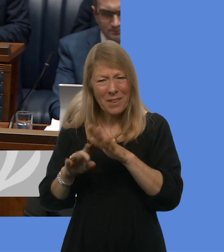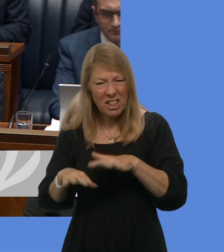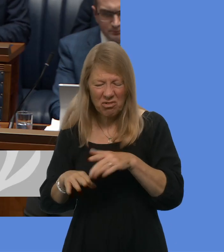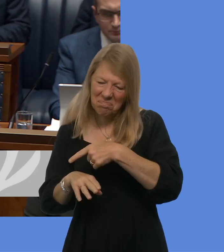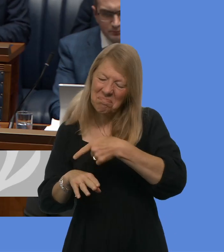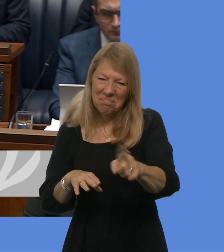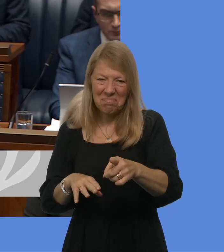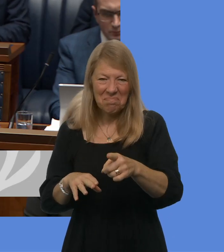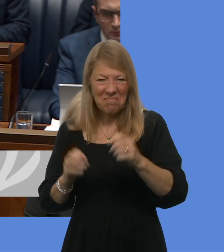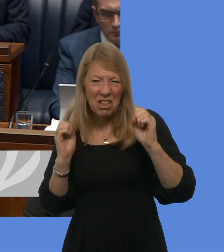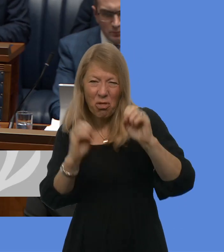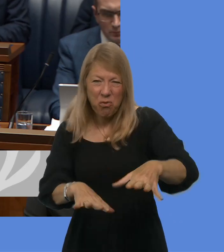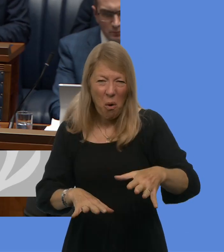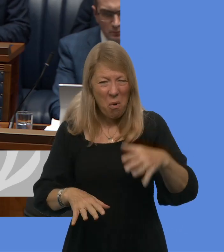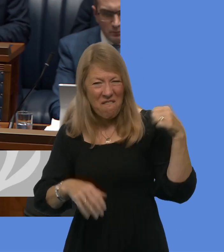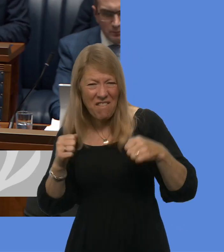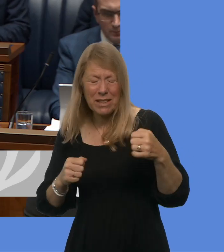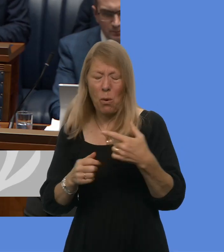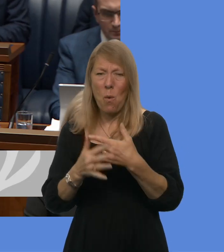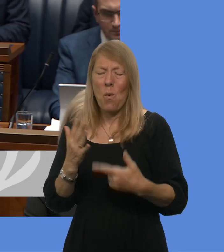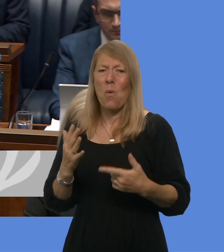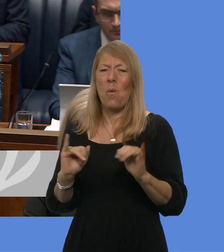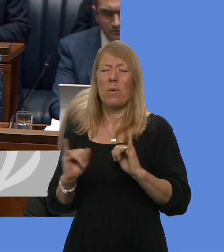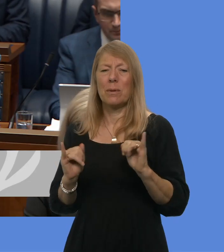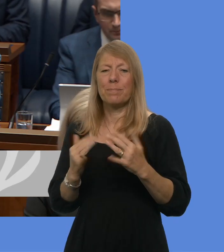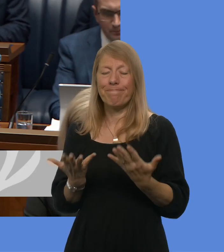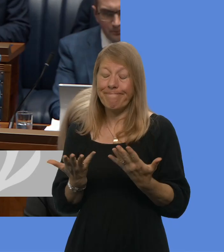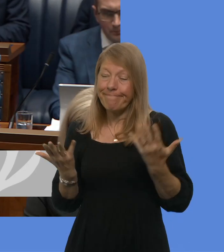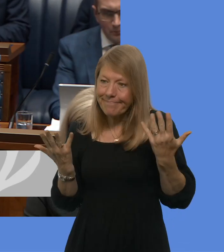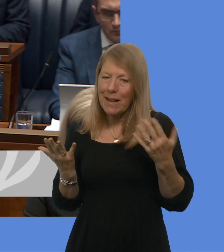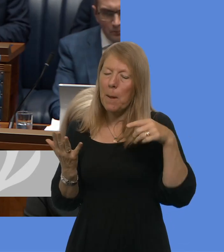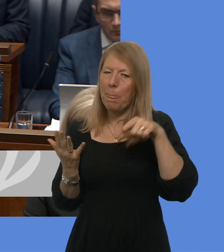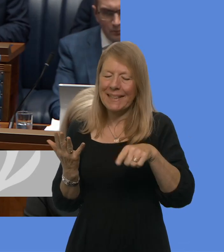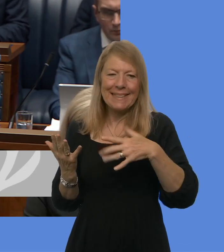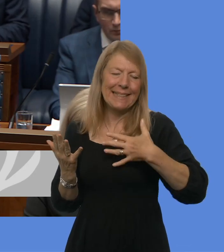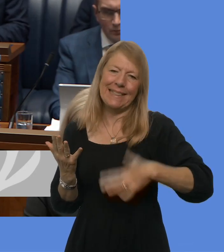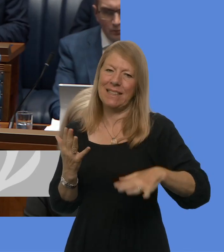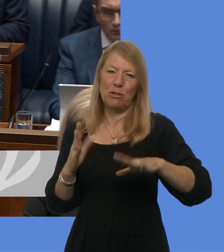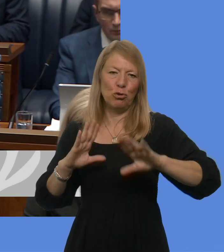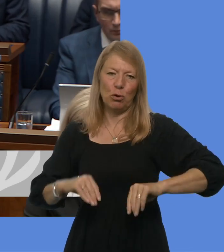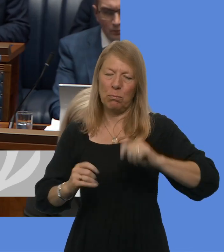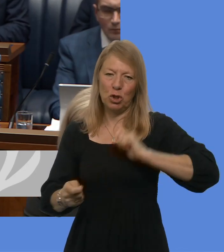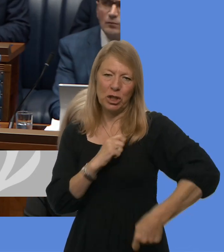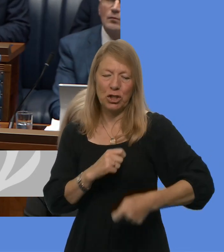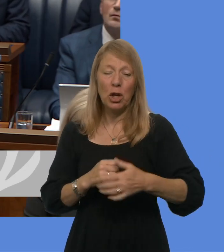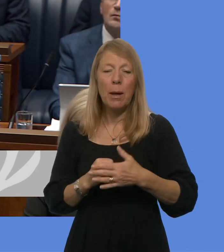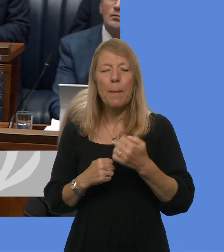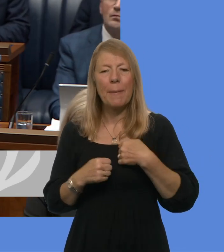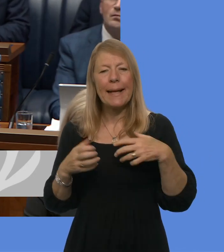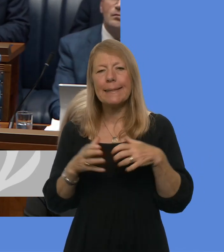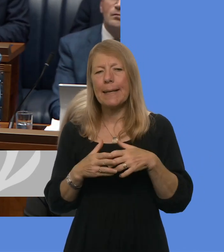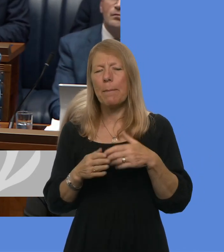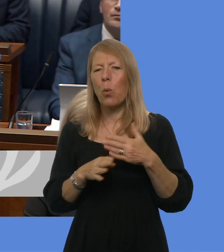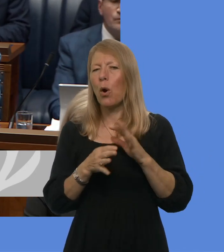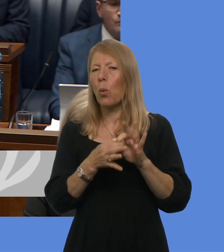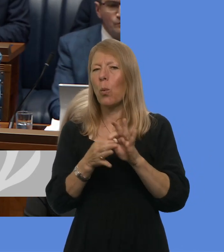that requires intervention. My team have been engaged with a number of schools as a result of the